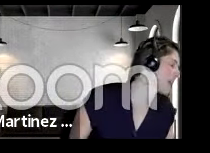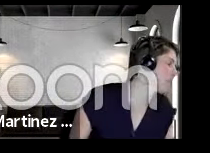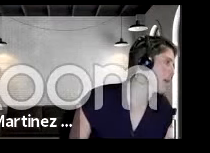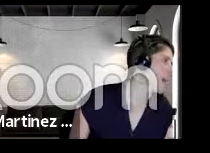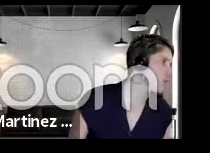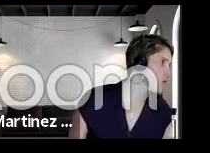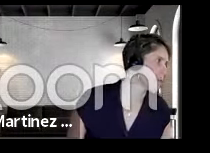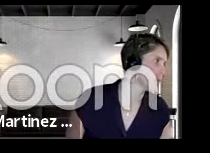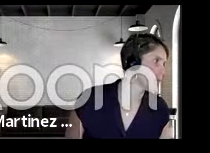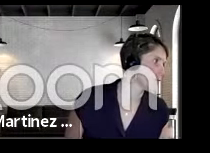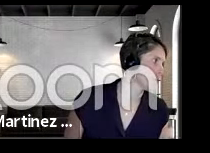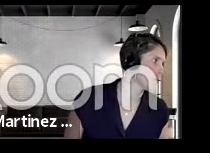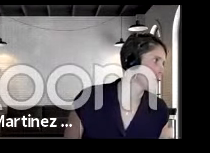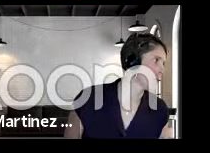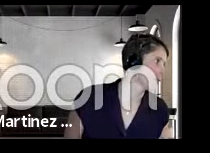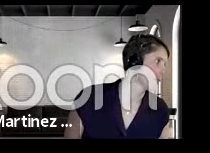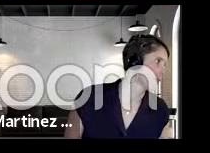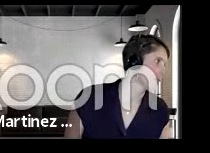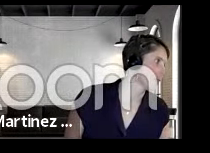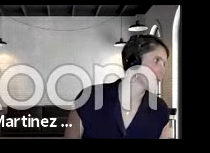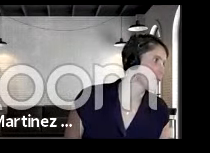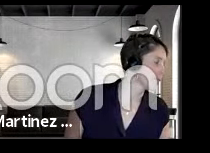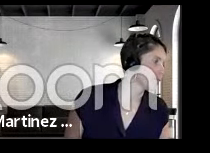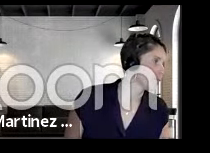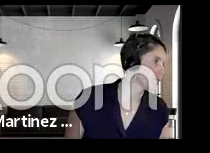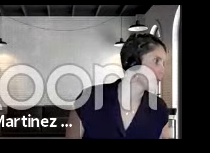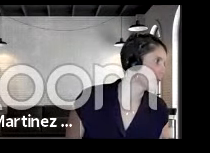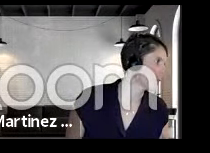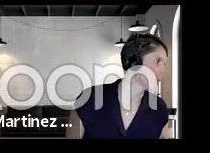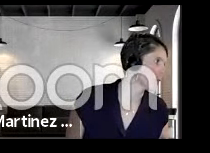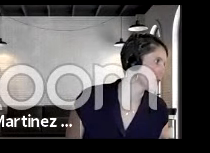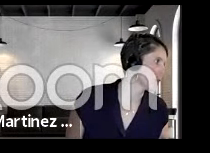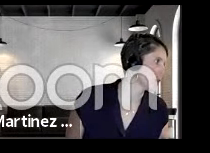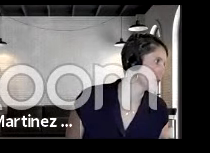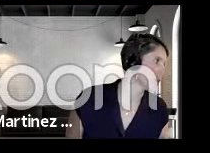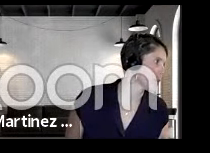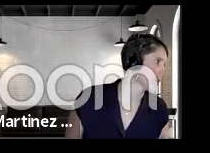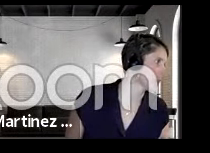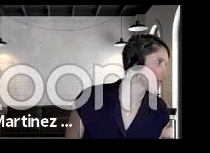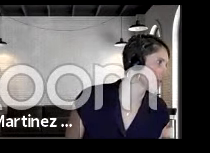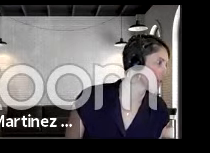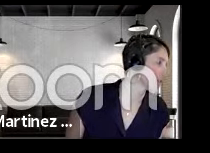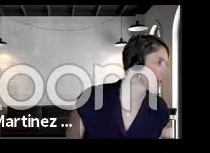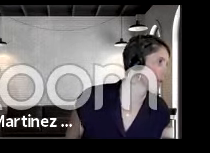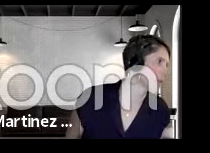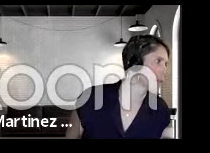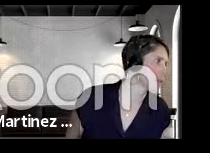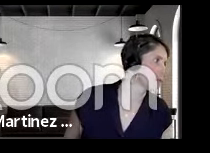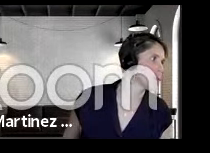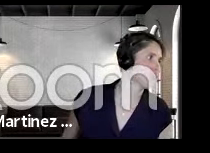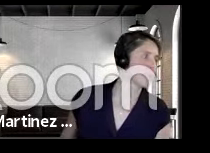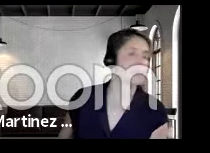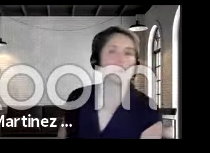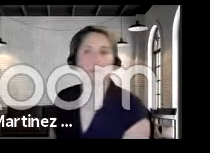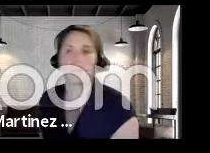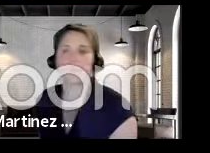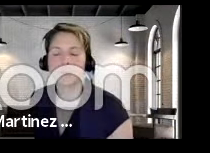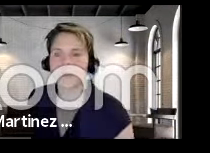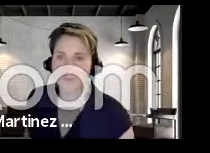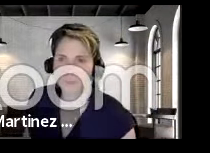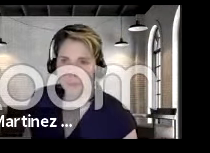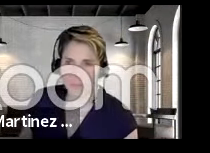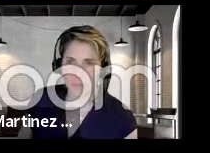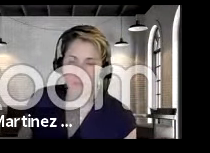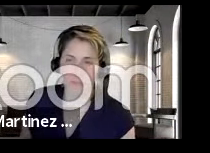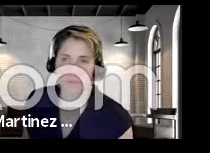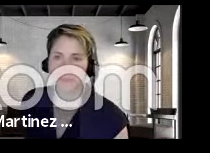people with disabilities. And here's my plan. But what I need from you, state of California, in order to support that is I need resources